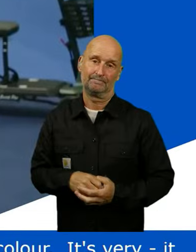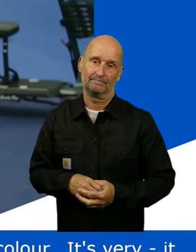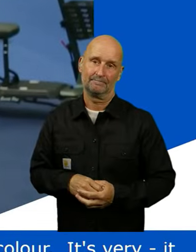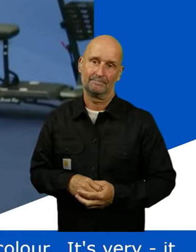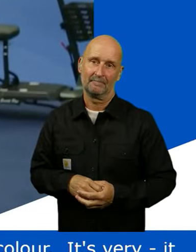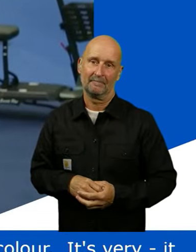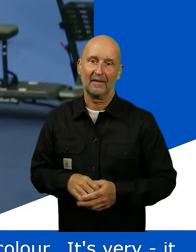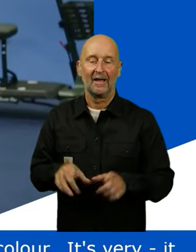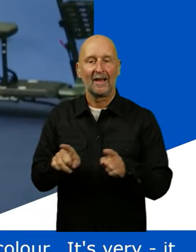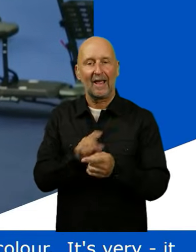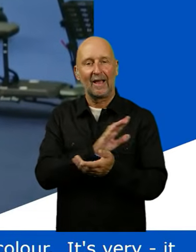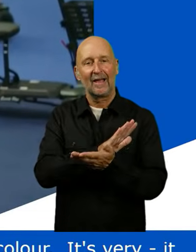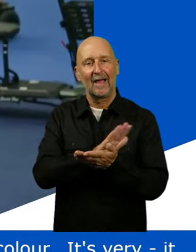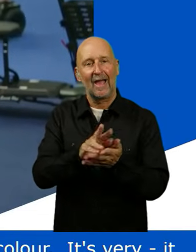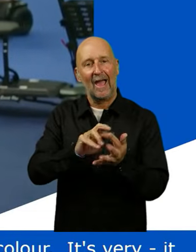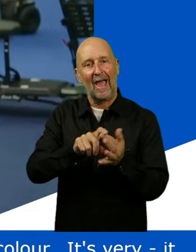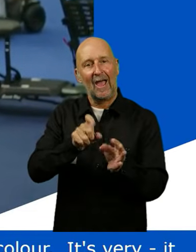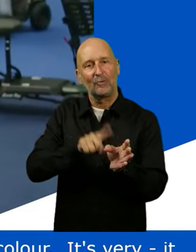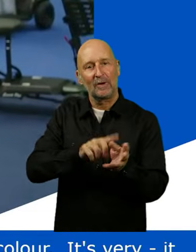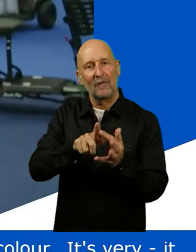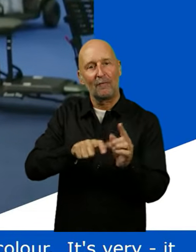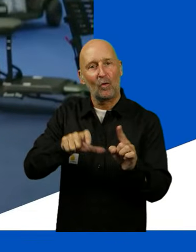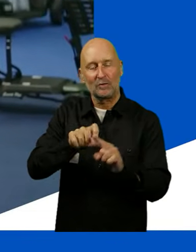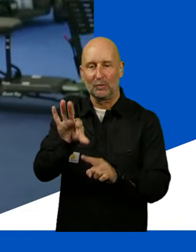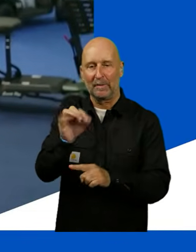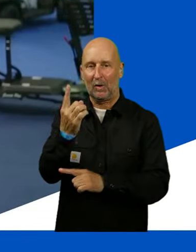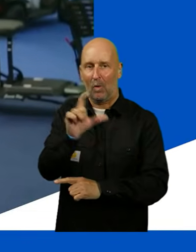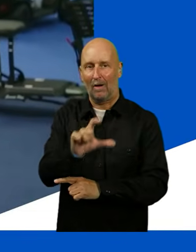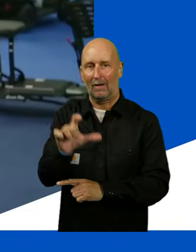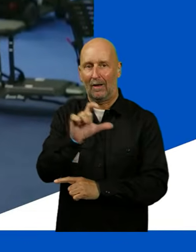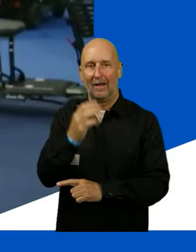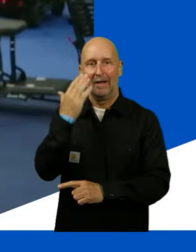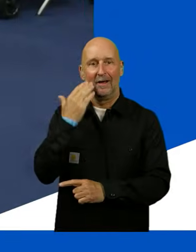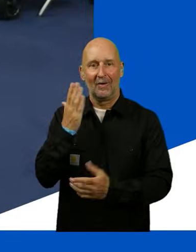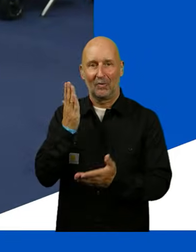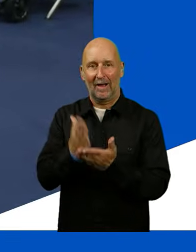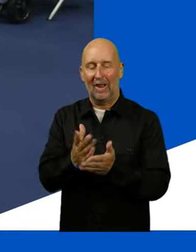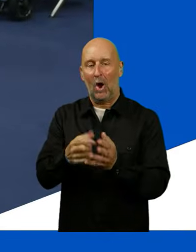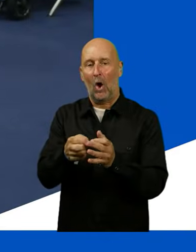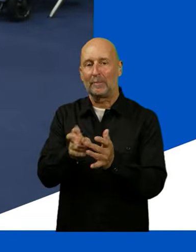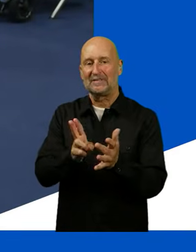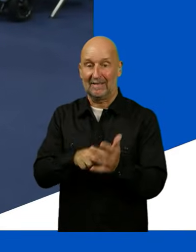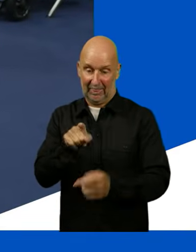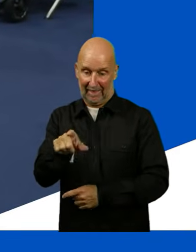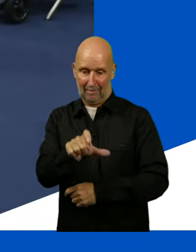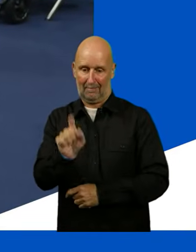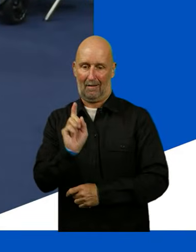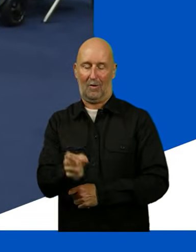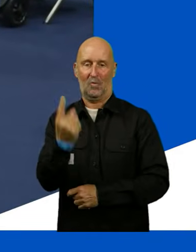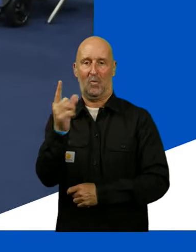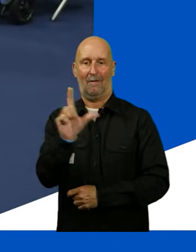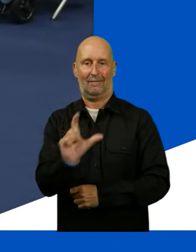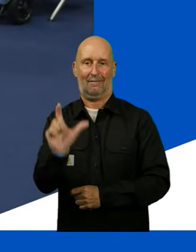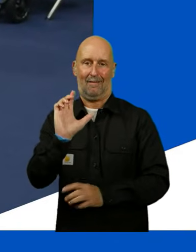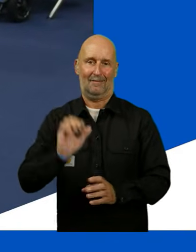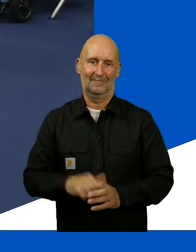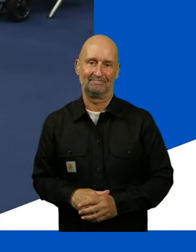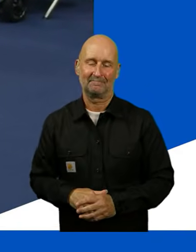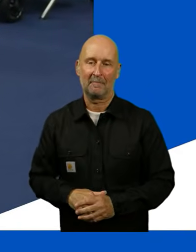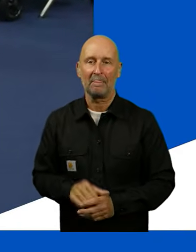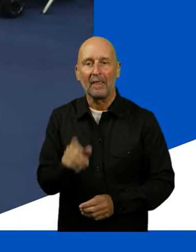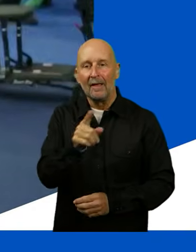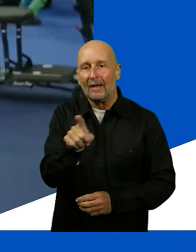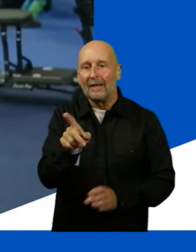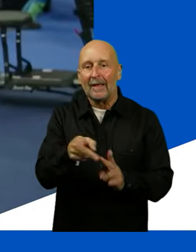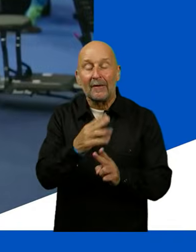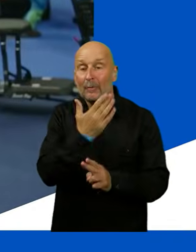Ford situation? You can have any colour as long as it's black? Any colour as long as it's obsidian. Right, obsidian, cool, okay. And for anyone who hasn't been to